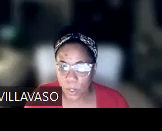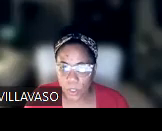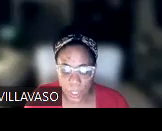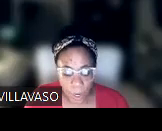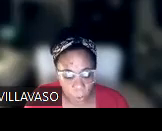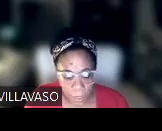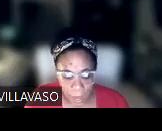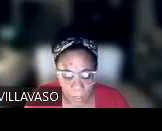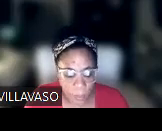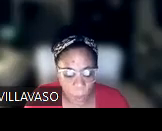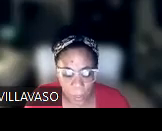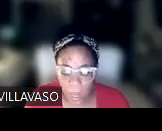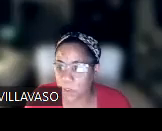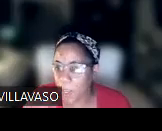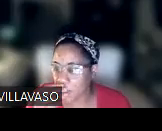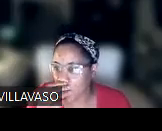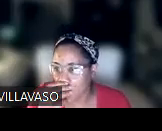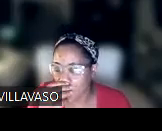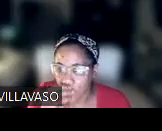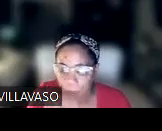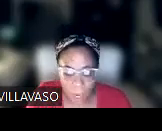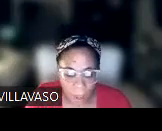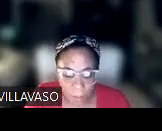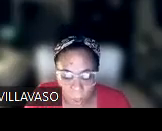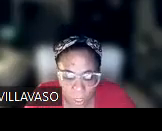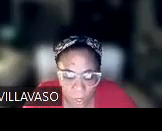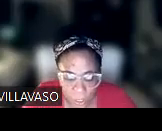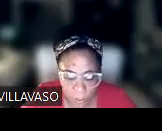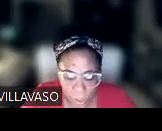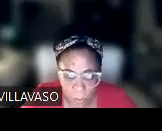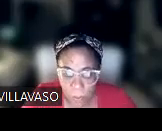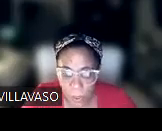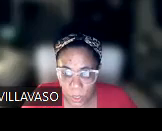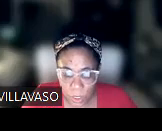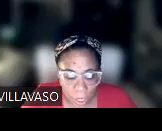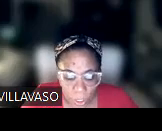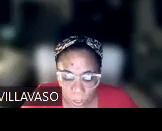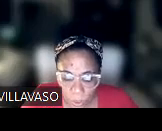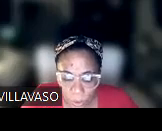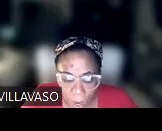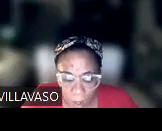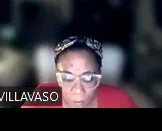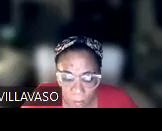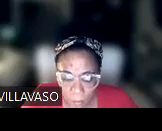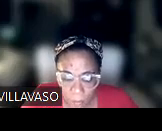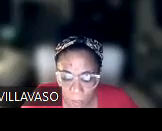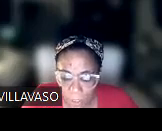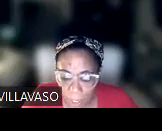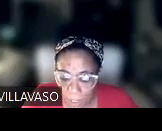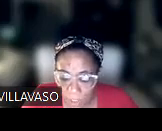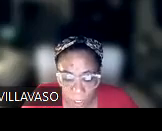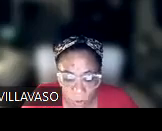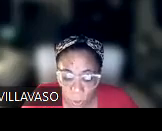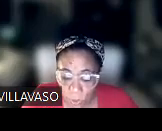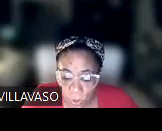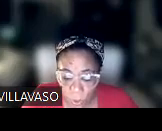Thank you, Co-Chair Obi. At this moment, I would like to call co-chairs and commission members to